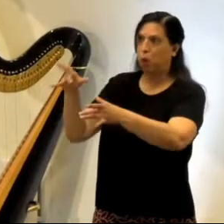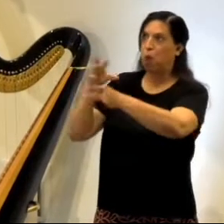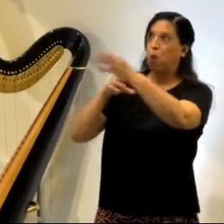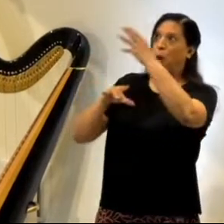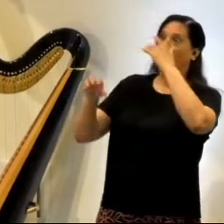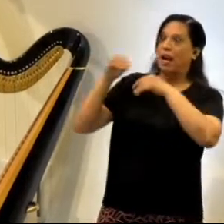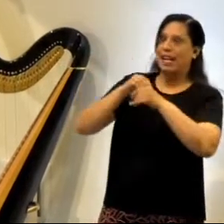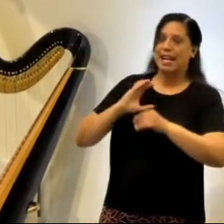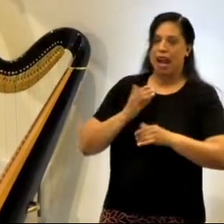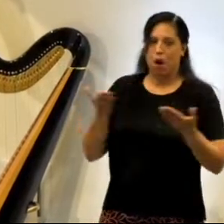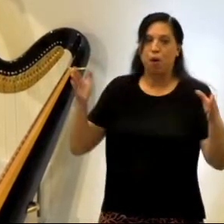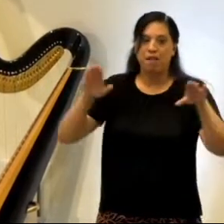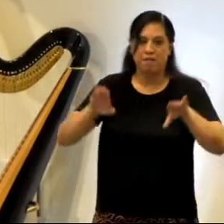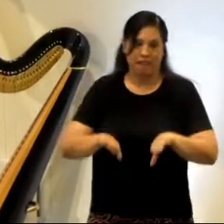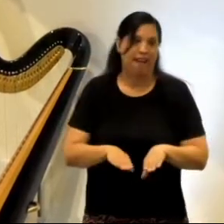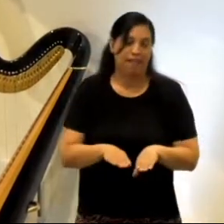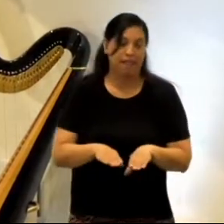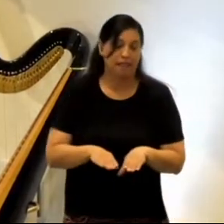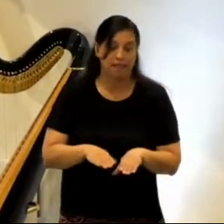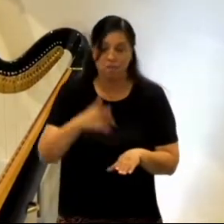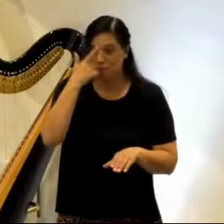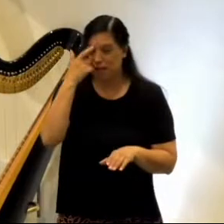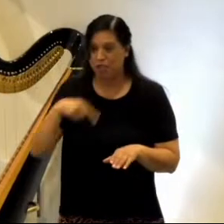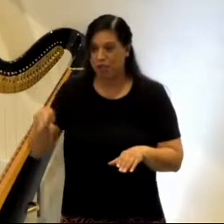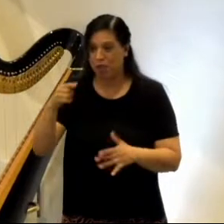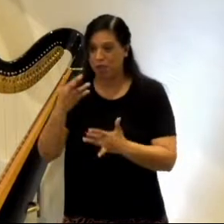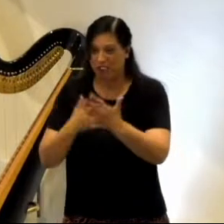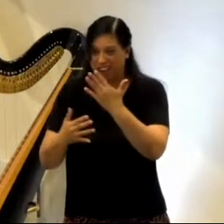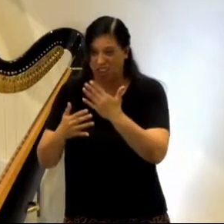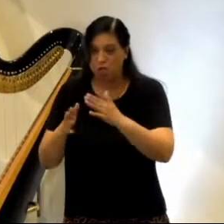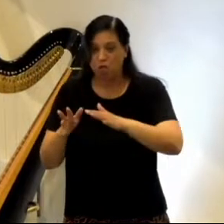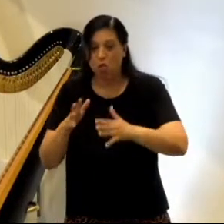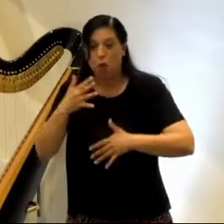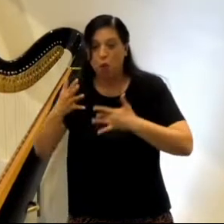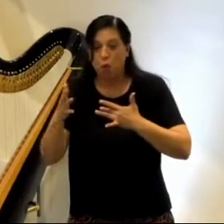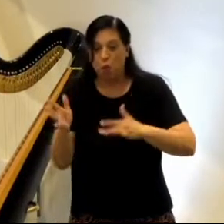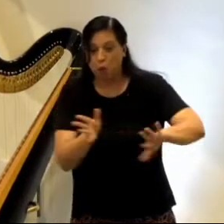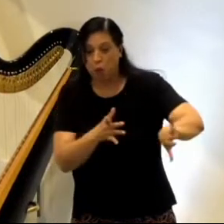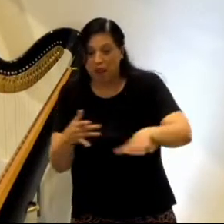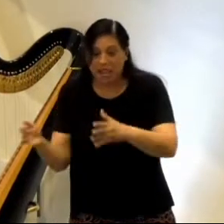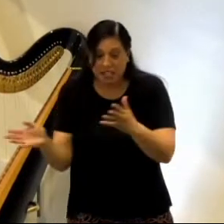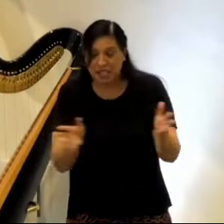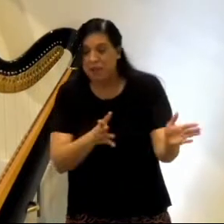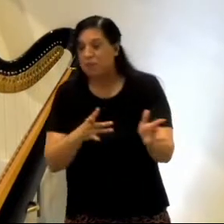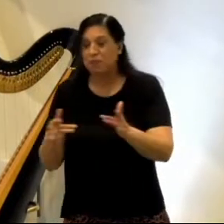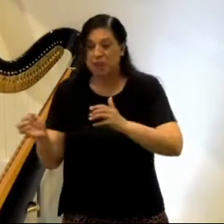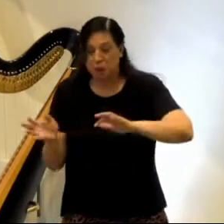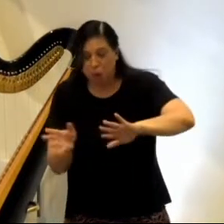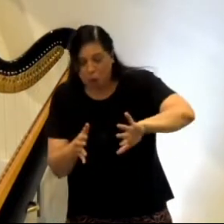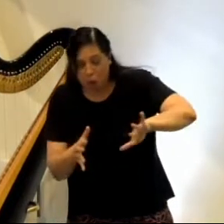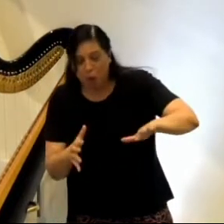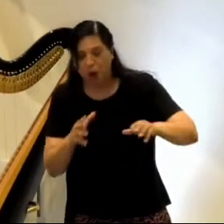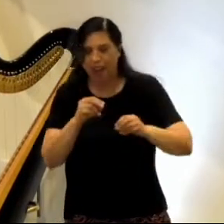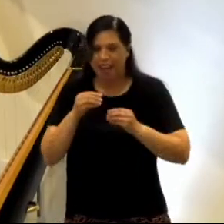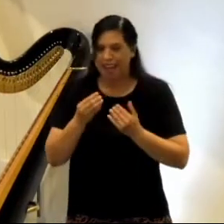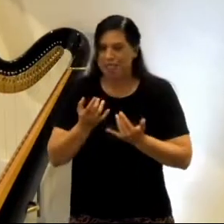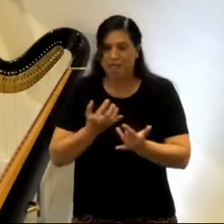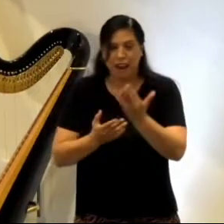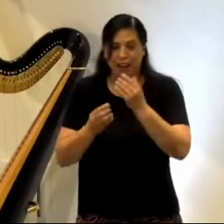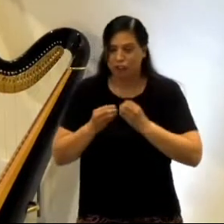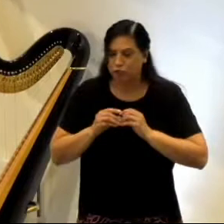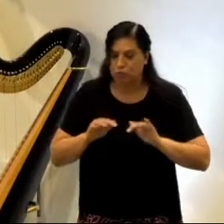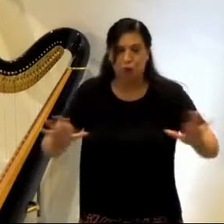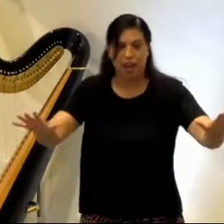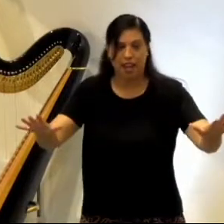our valley as a result. The winds pick up, the fires spread quickly, and they're very difficult to contain.